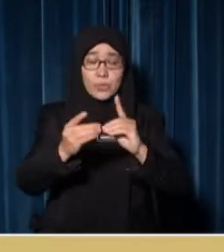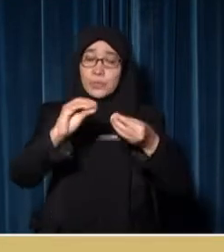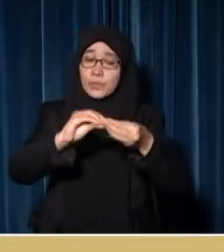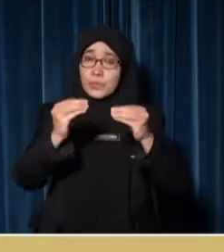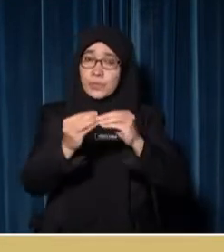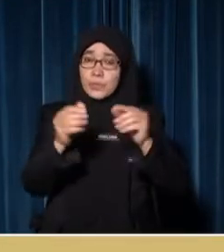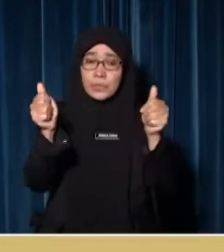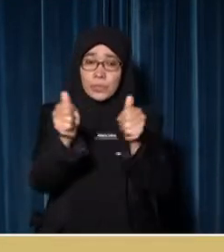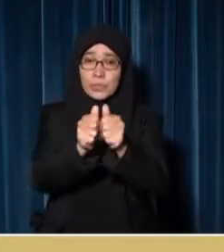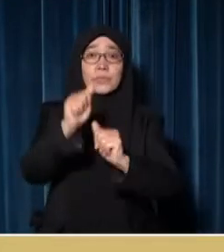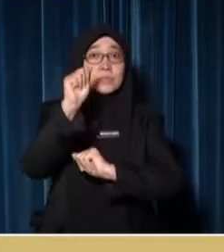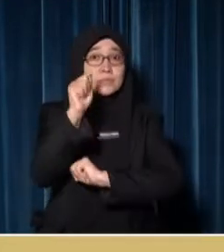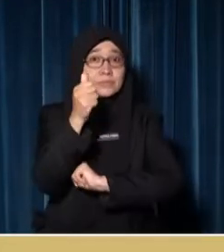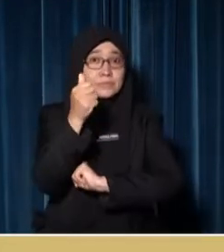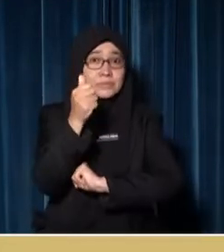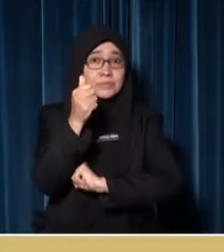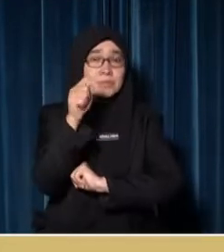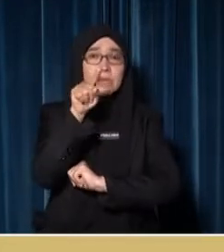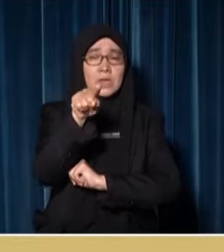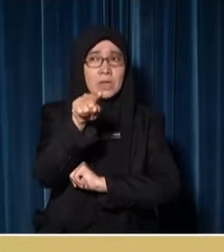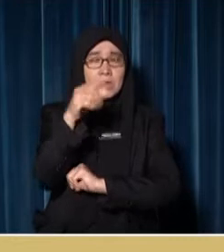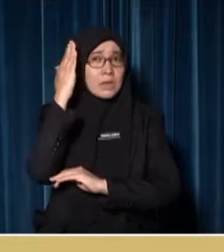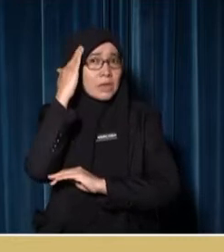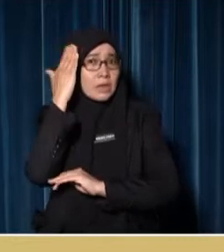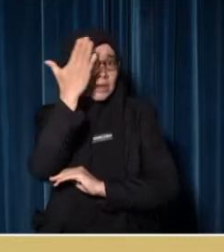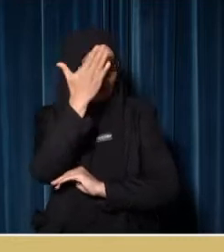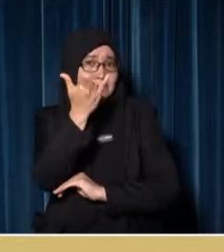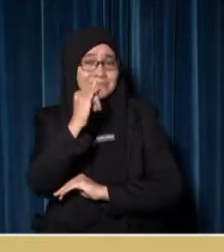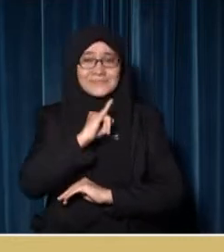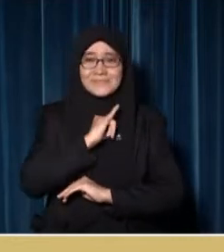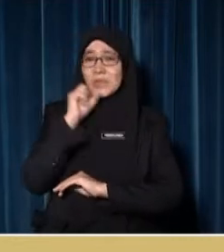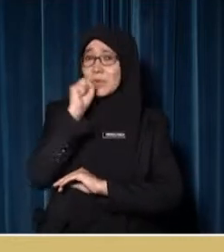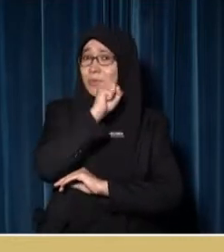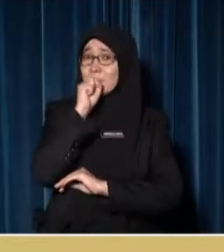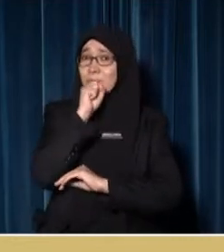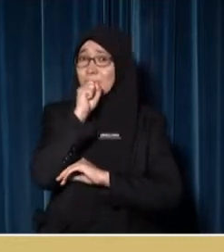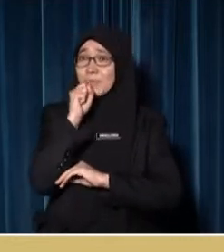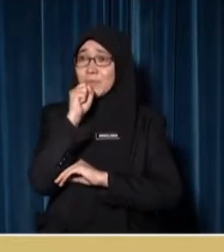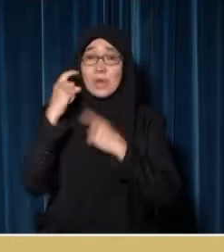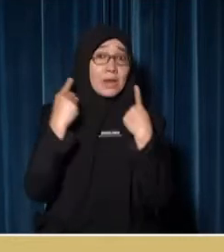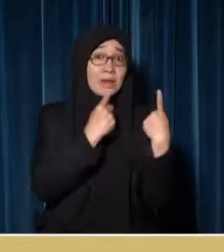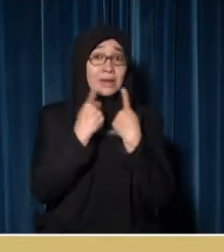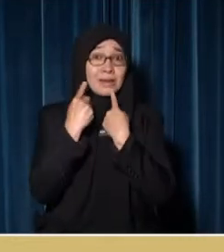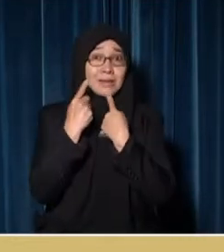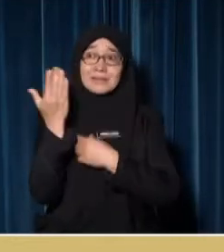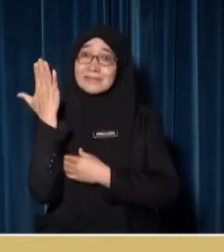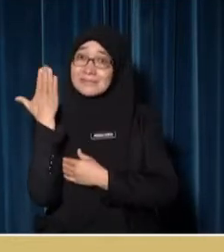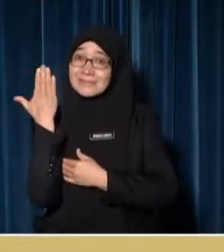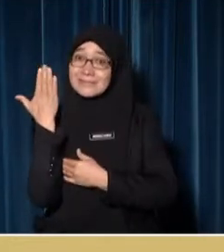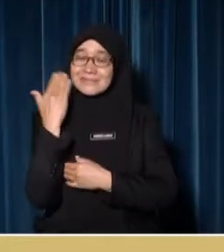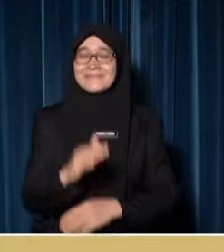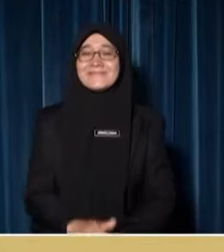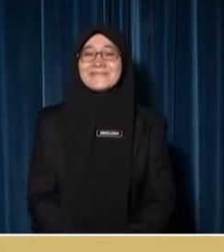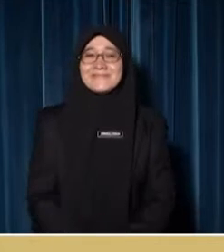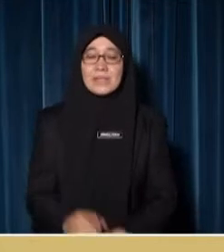10. Do you know why I was singing the happy birthday song earlier?